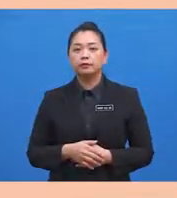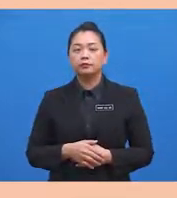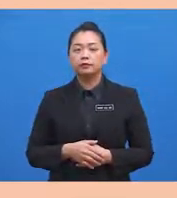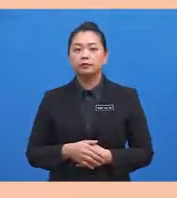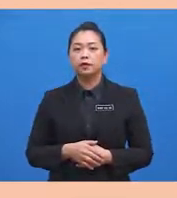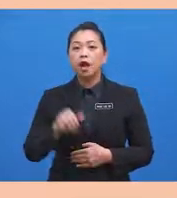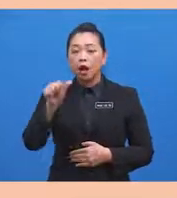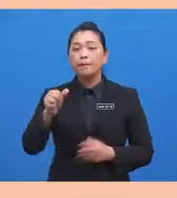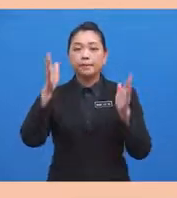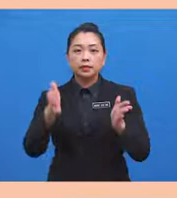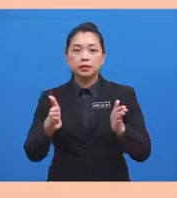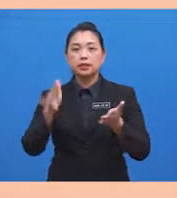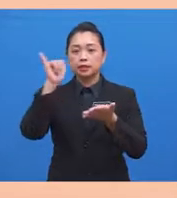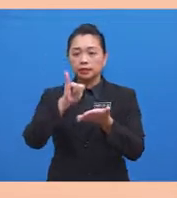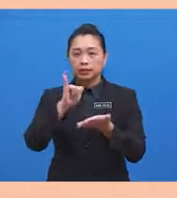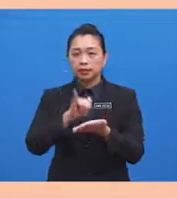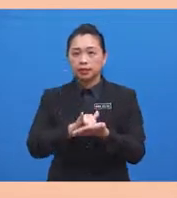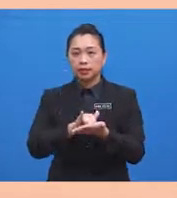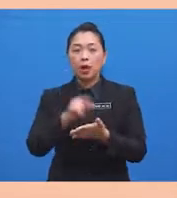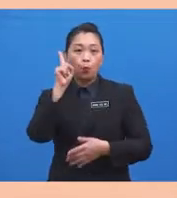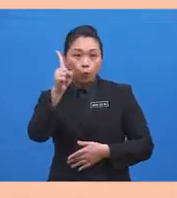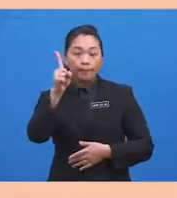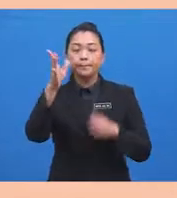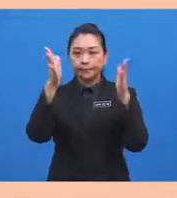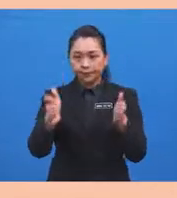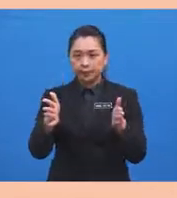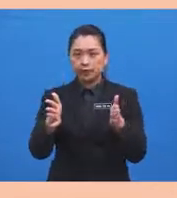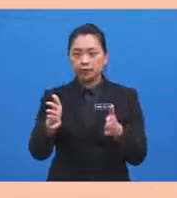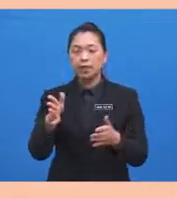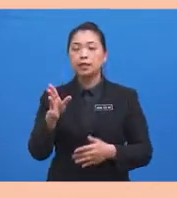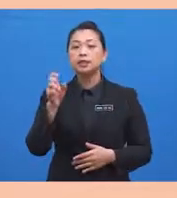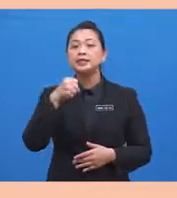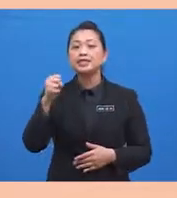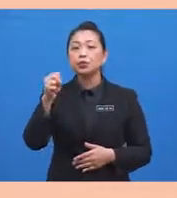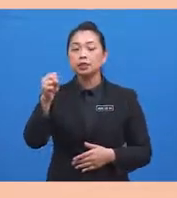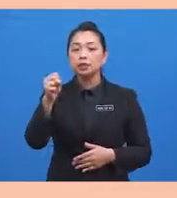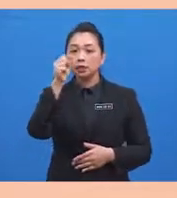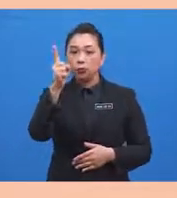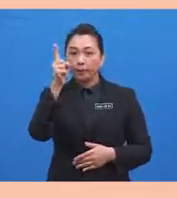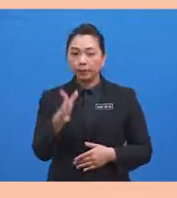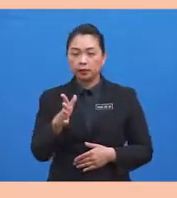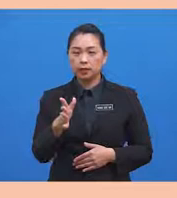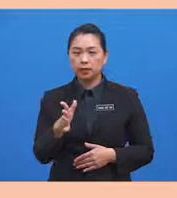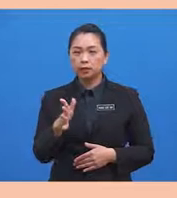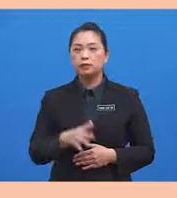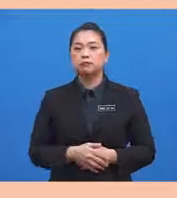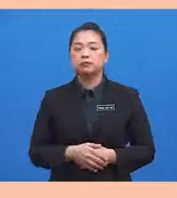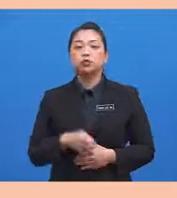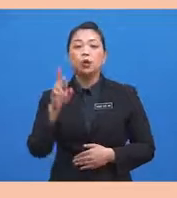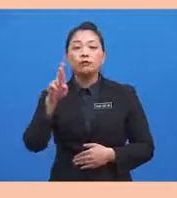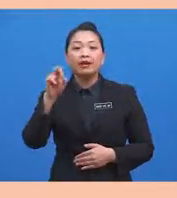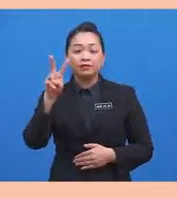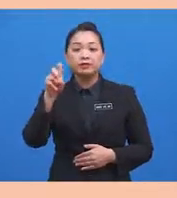5. A person, one person, a singular word. So rivals needs to be changed to